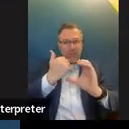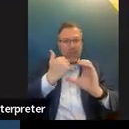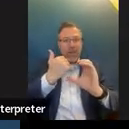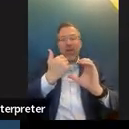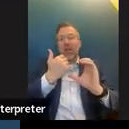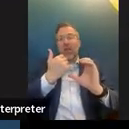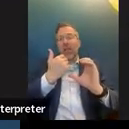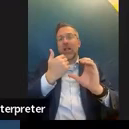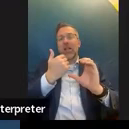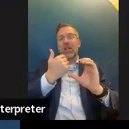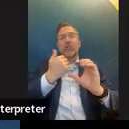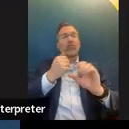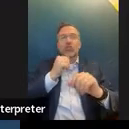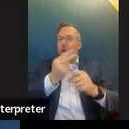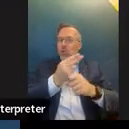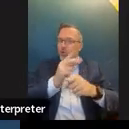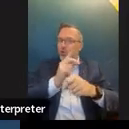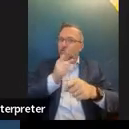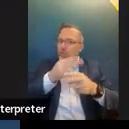hypothetical